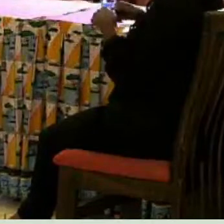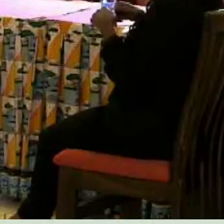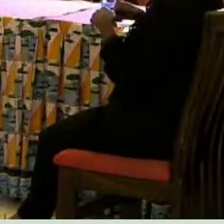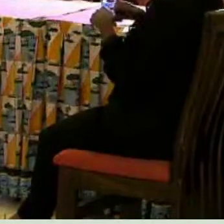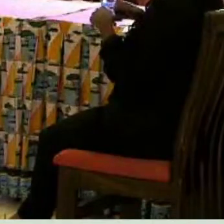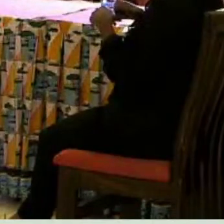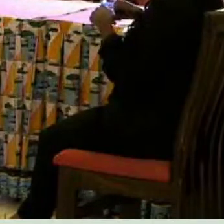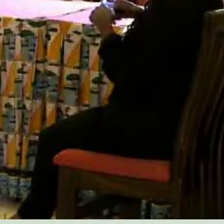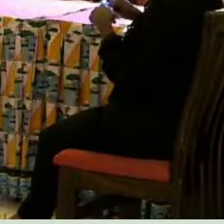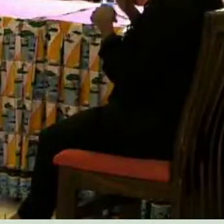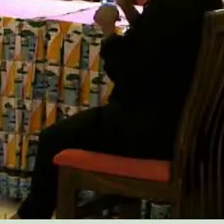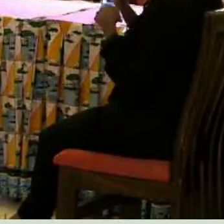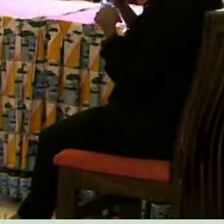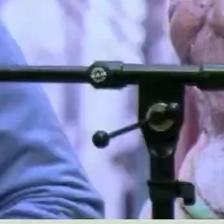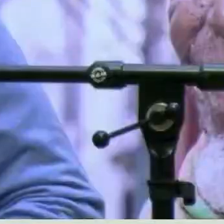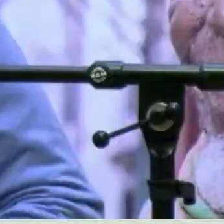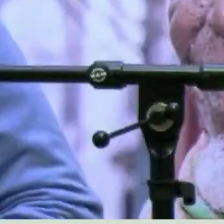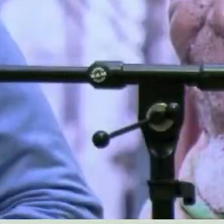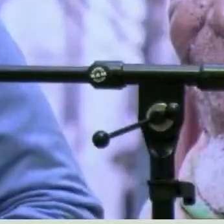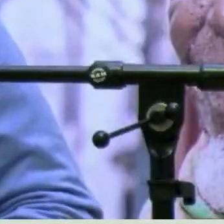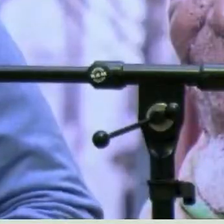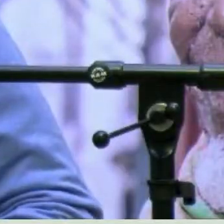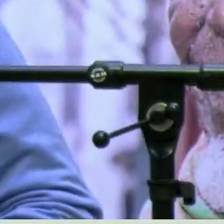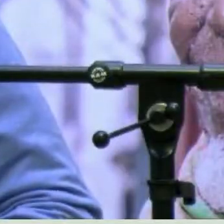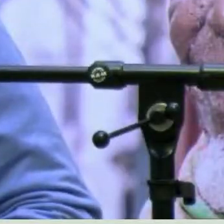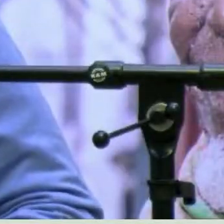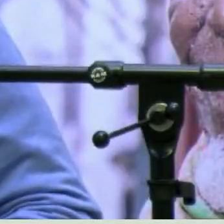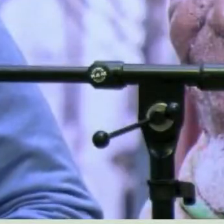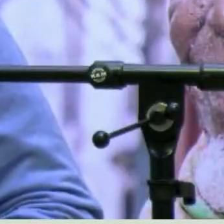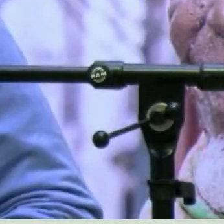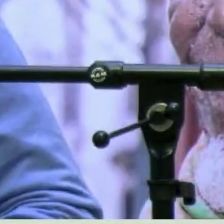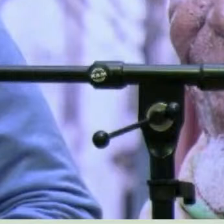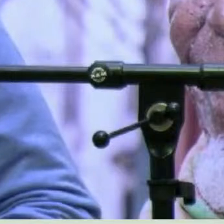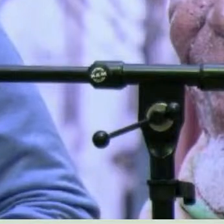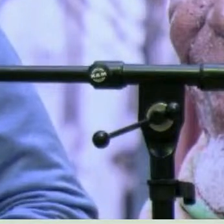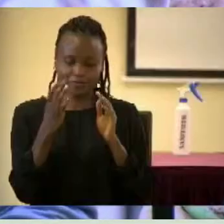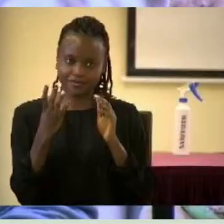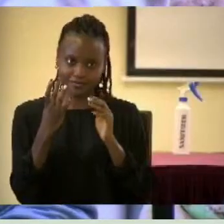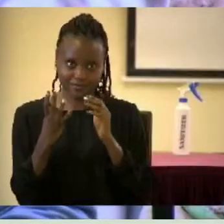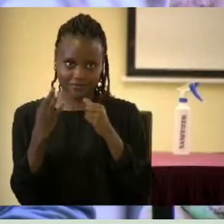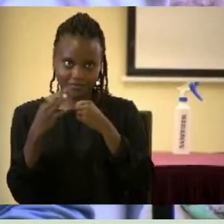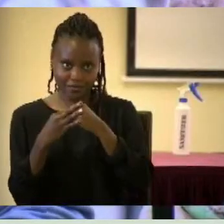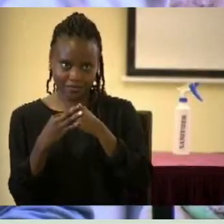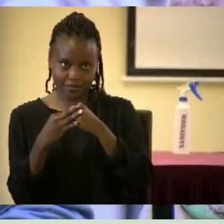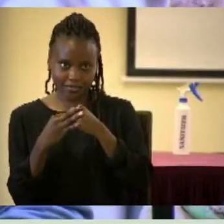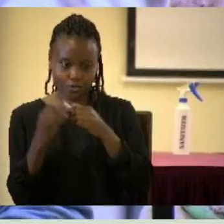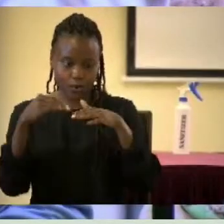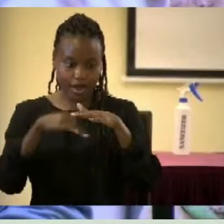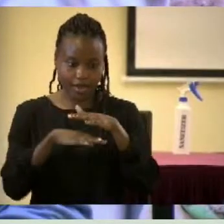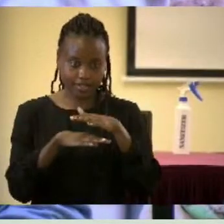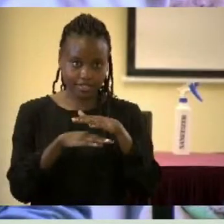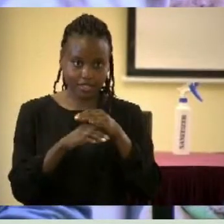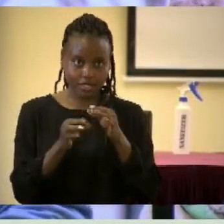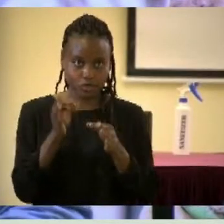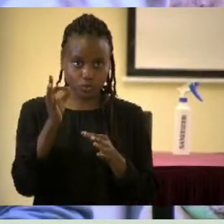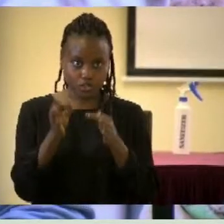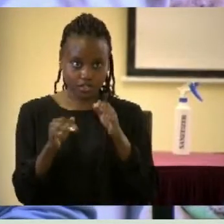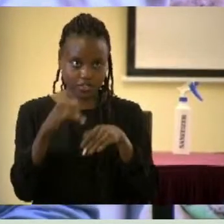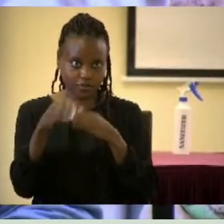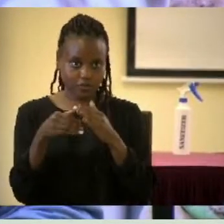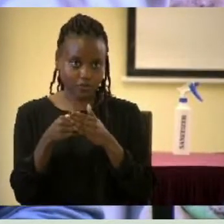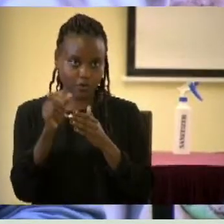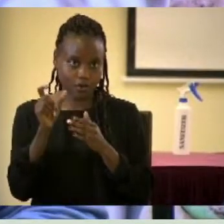Article 48 of the Constitution states that the state shall ensure access to justice for all persons, and if any fee